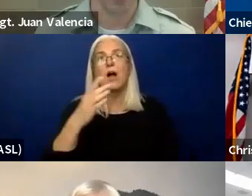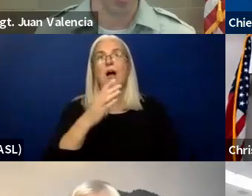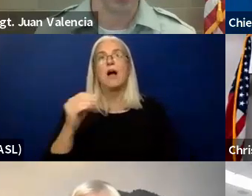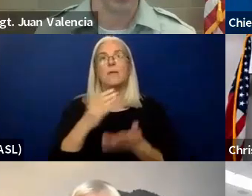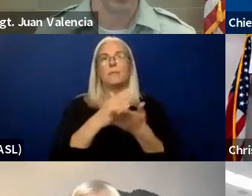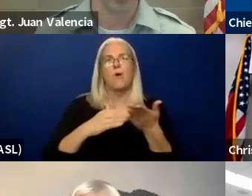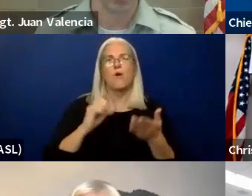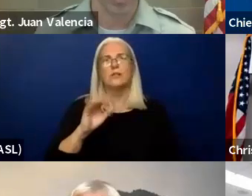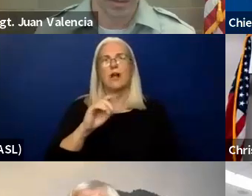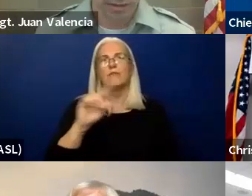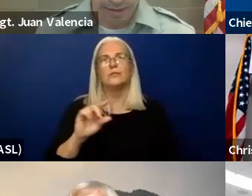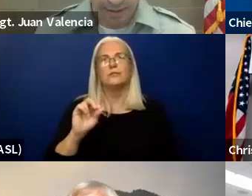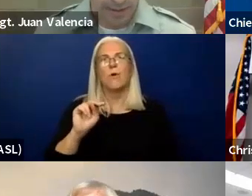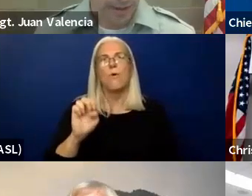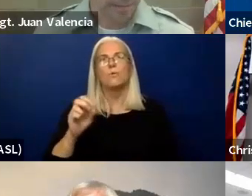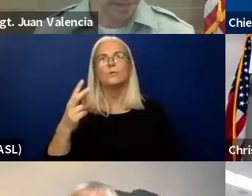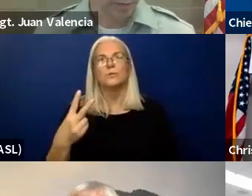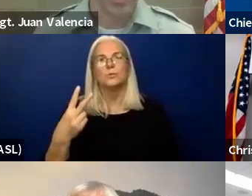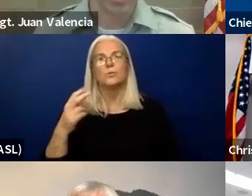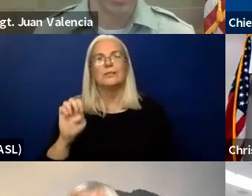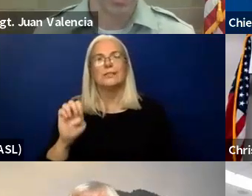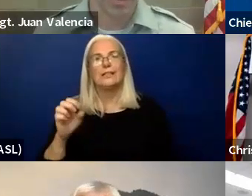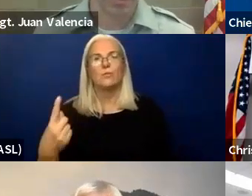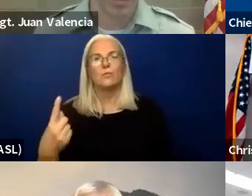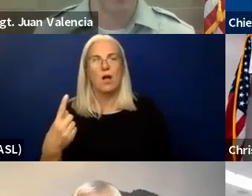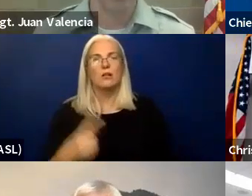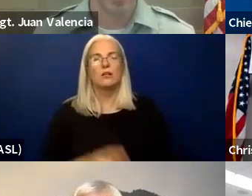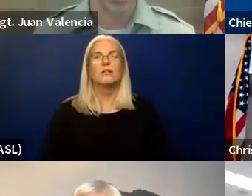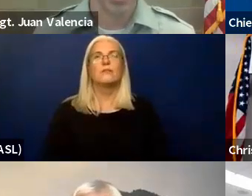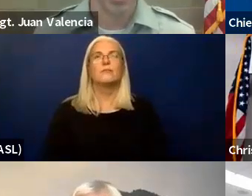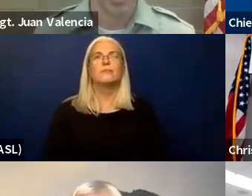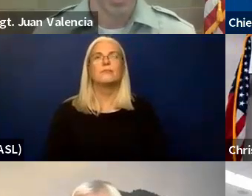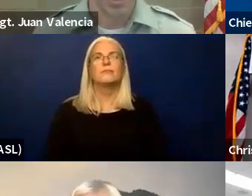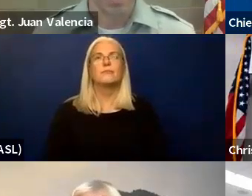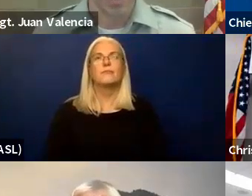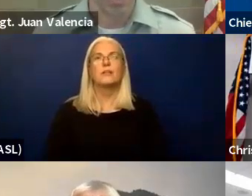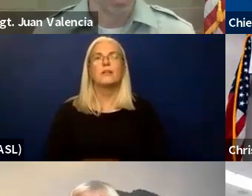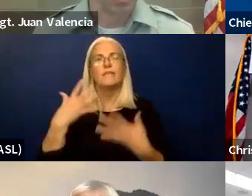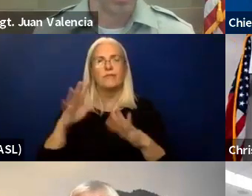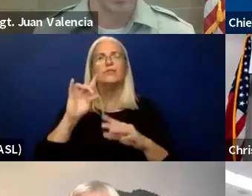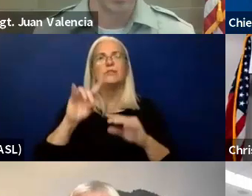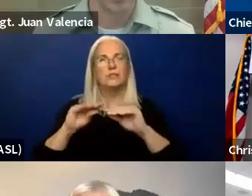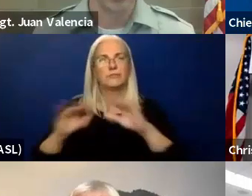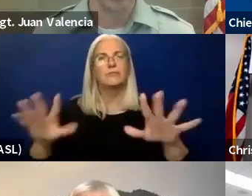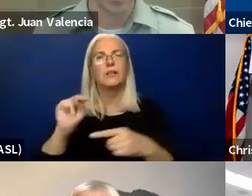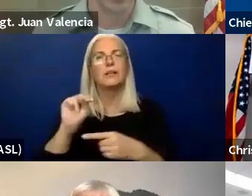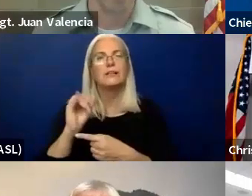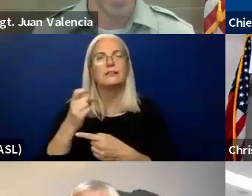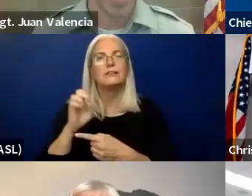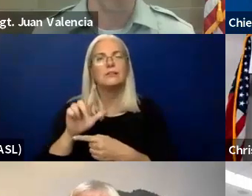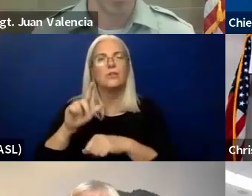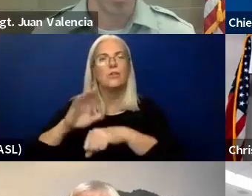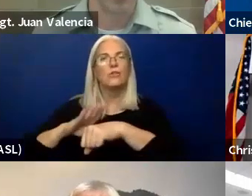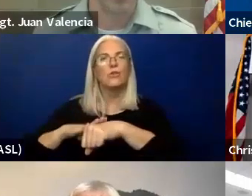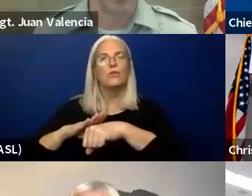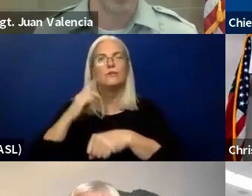downgraded from orders to warnings. We sent the Nixel out with that information and also the updated